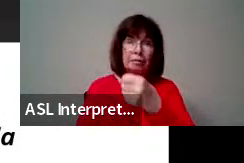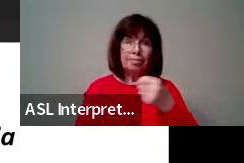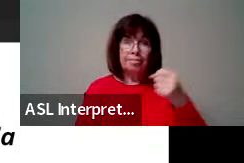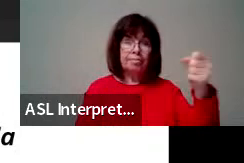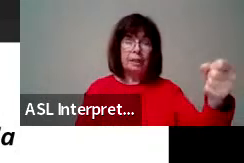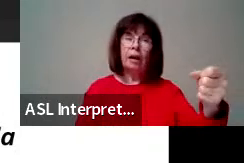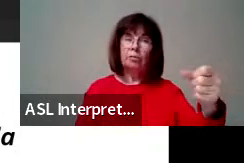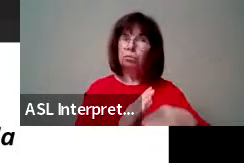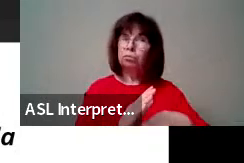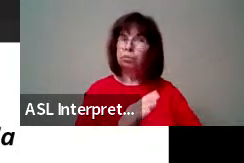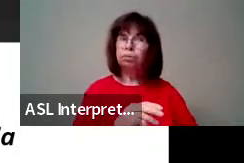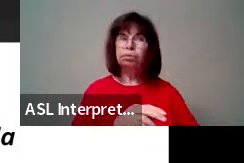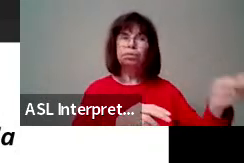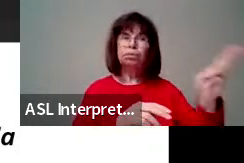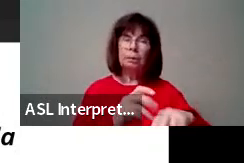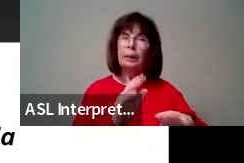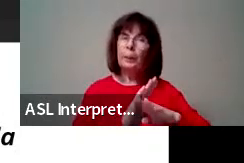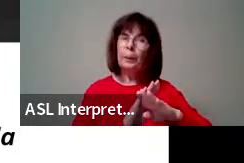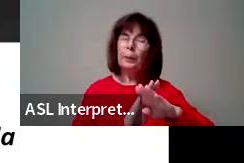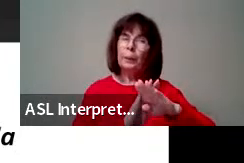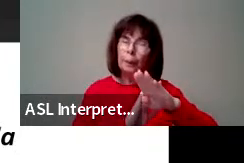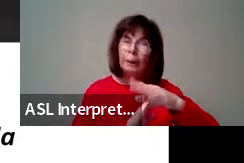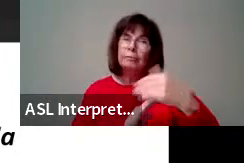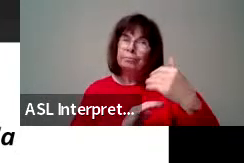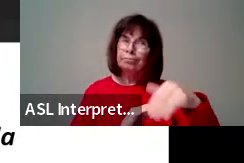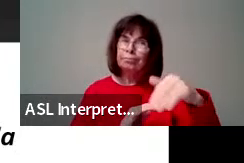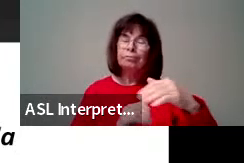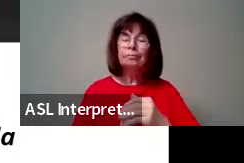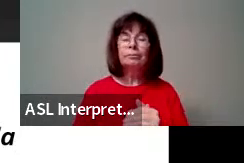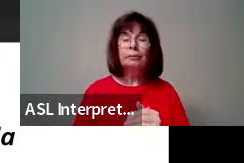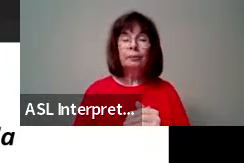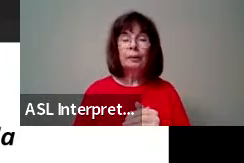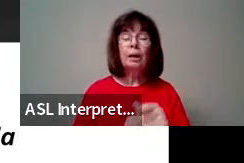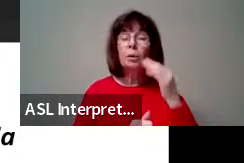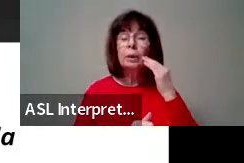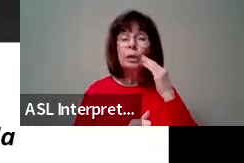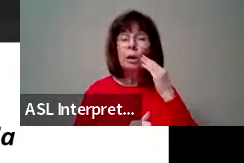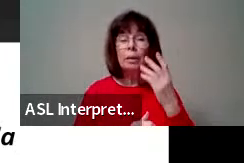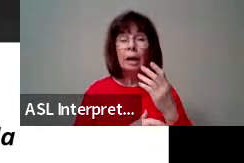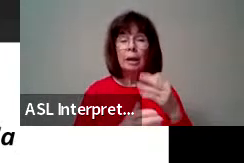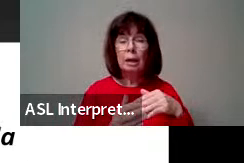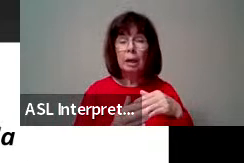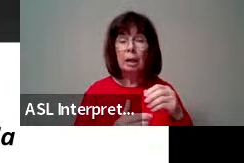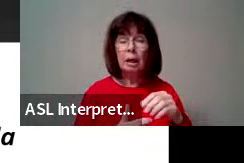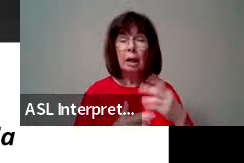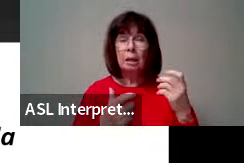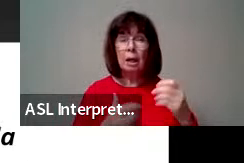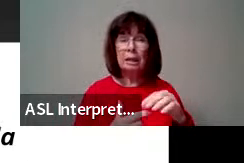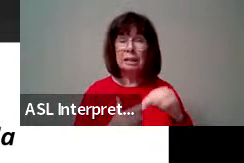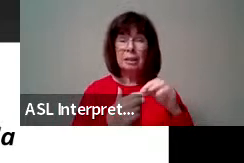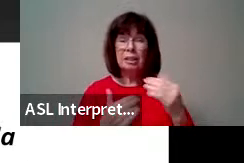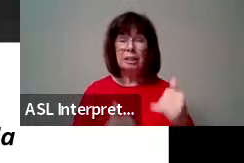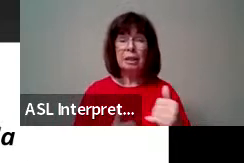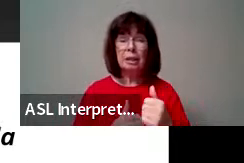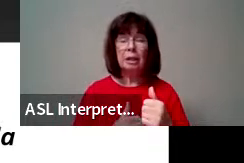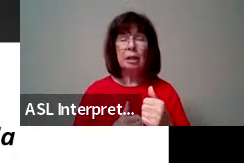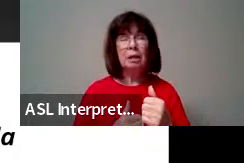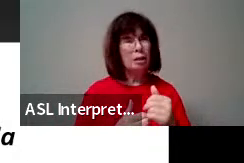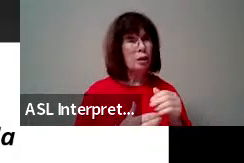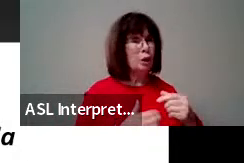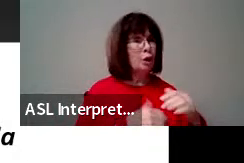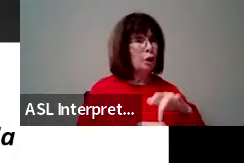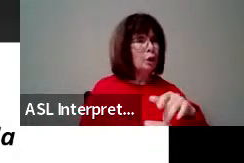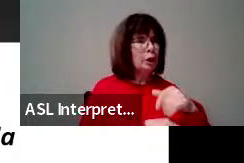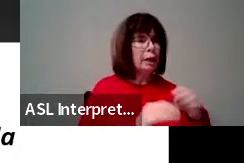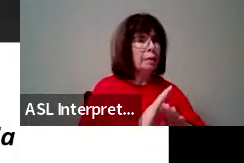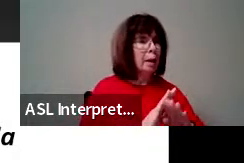up quite a bit as well. We know that a lot of these, especially right now, early on in a wave, these are going